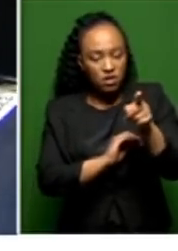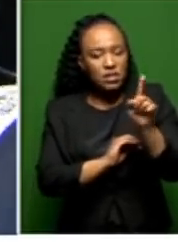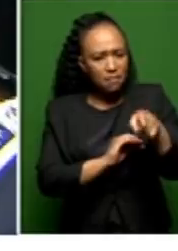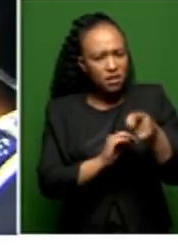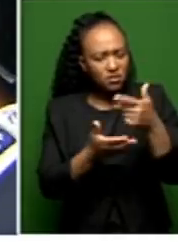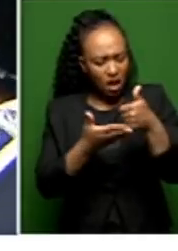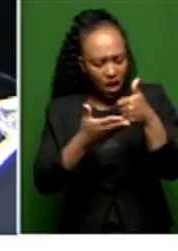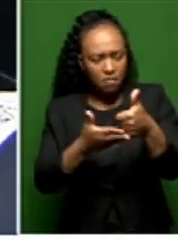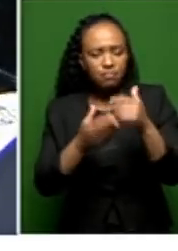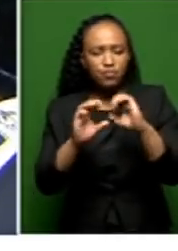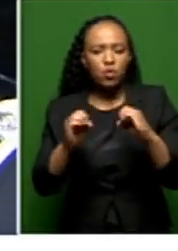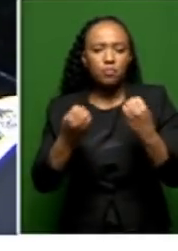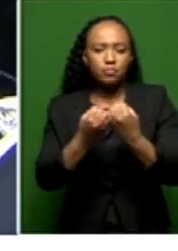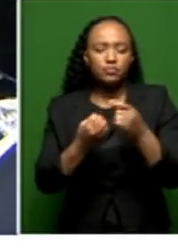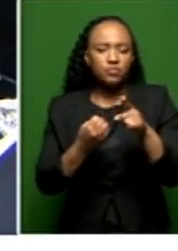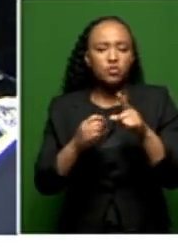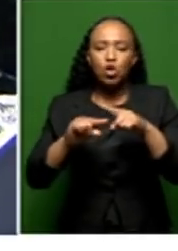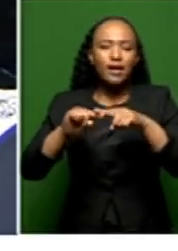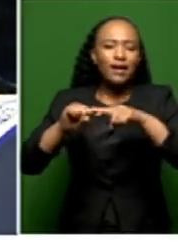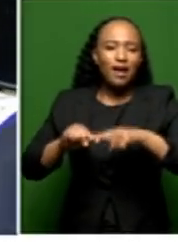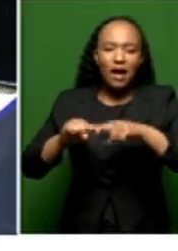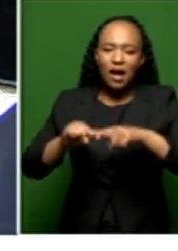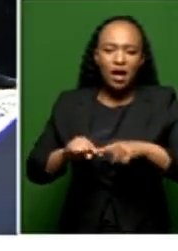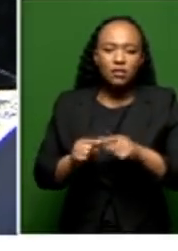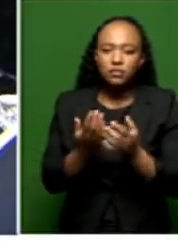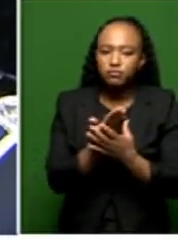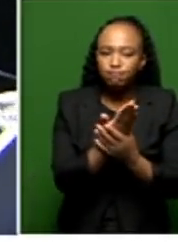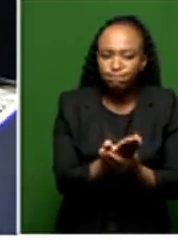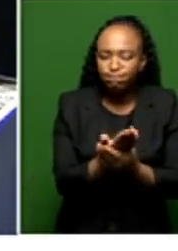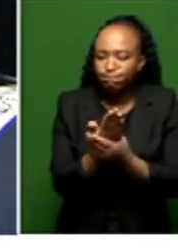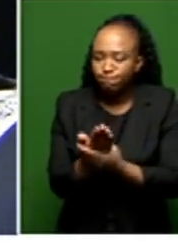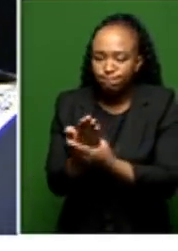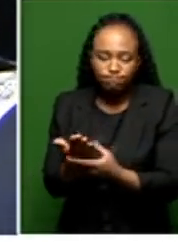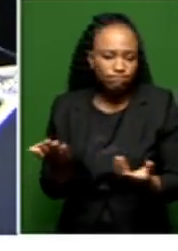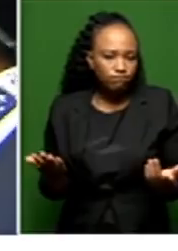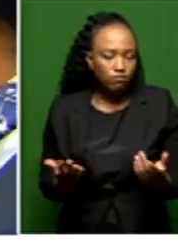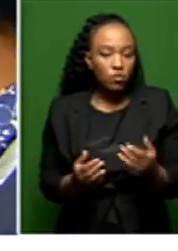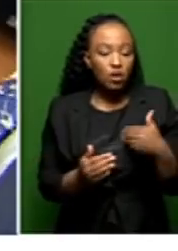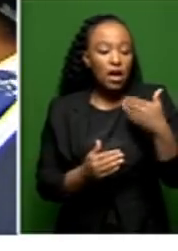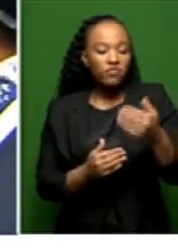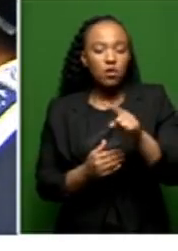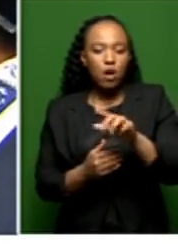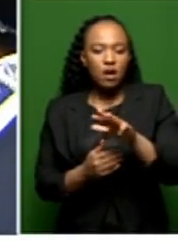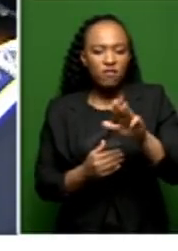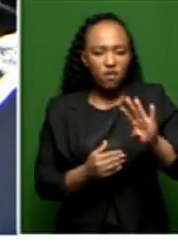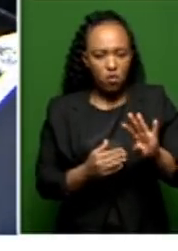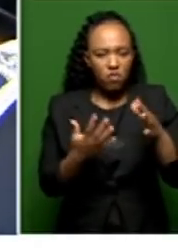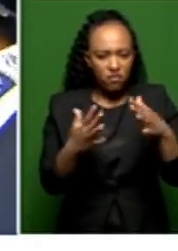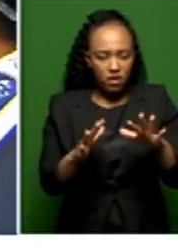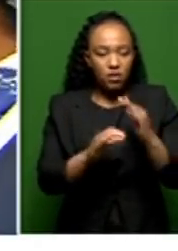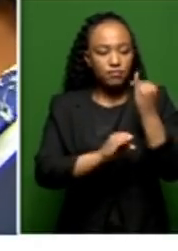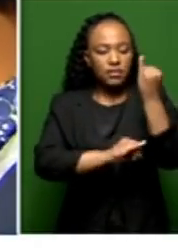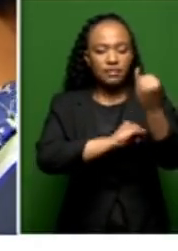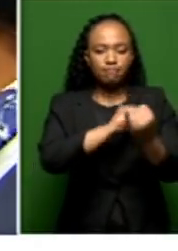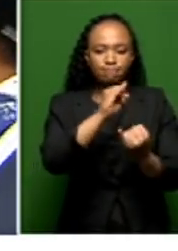the organization? You don't have to rely on handouts, because after 1994 it was clear that